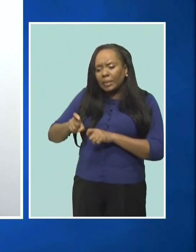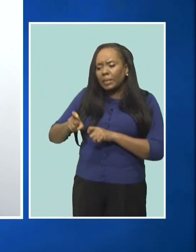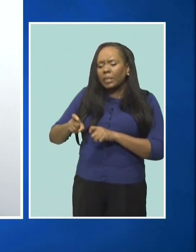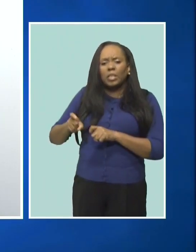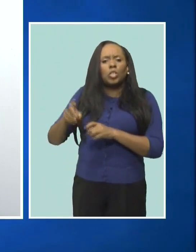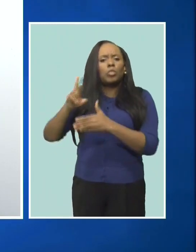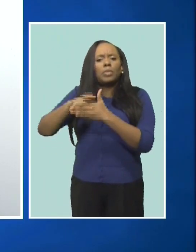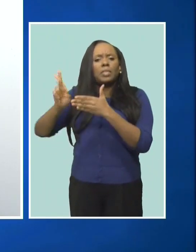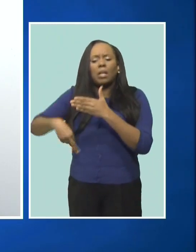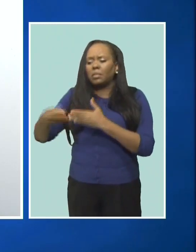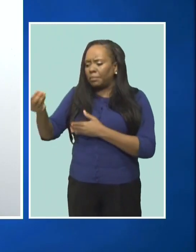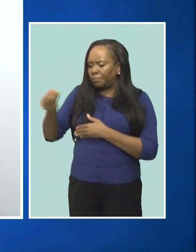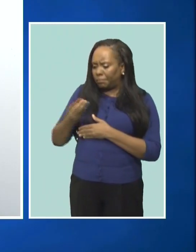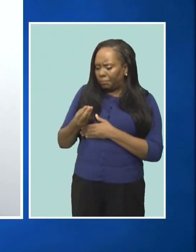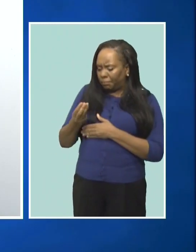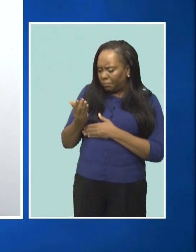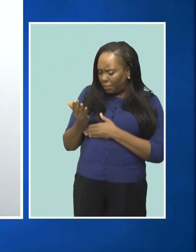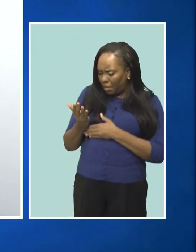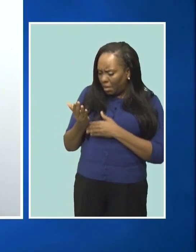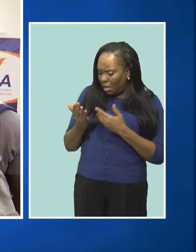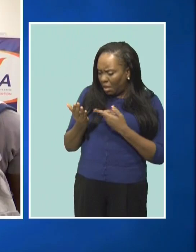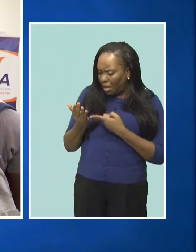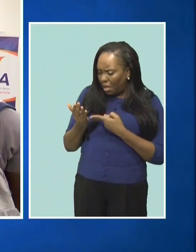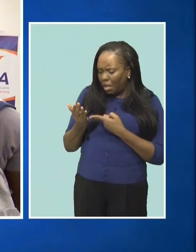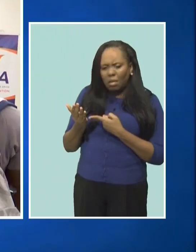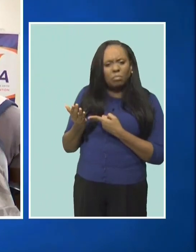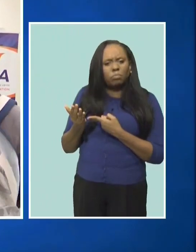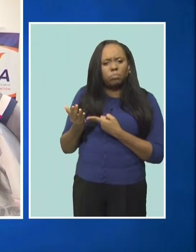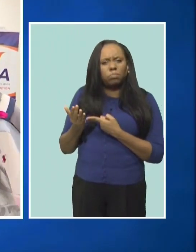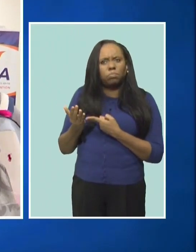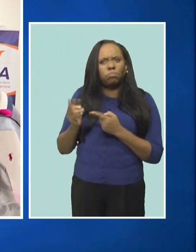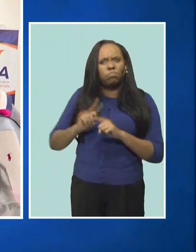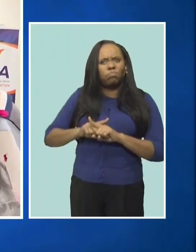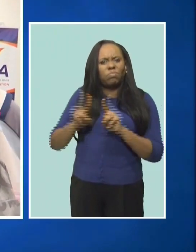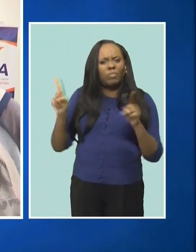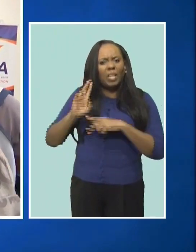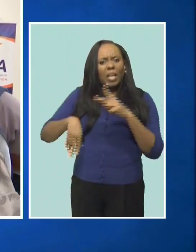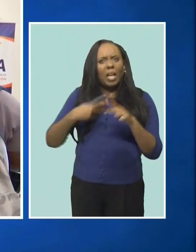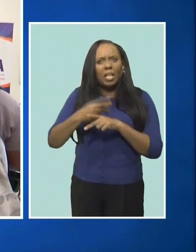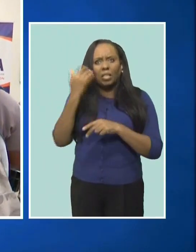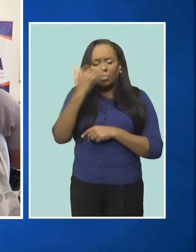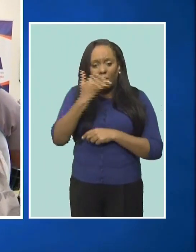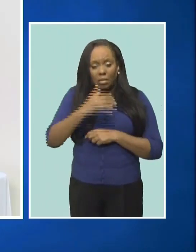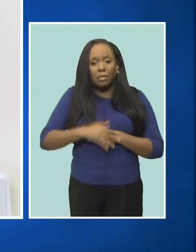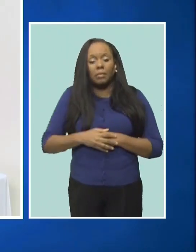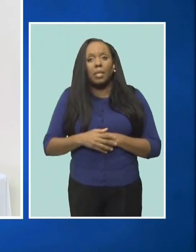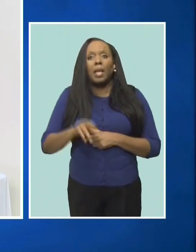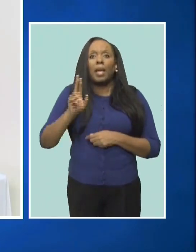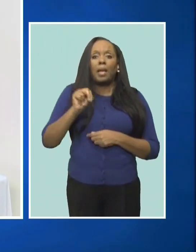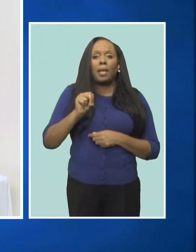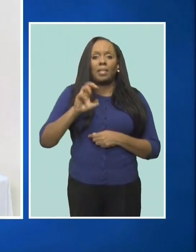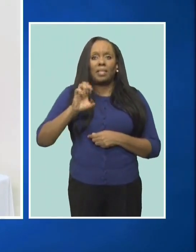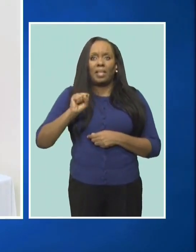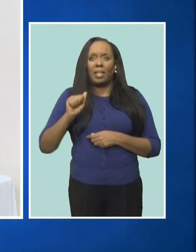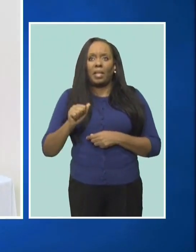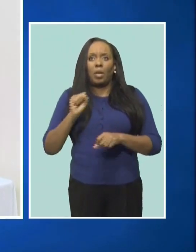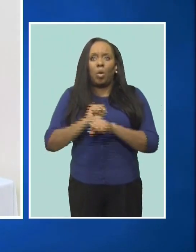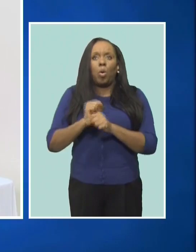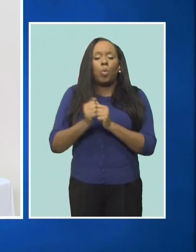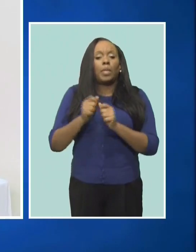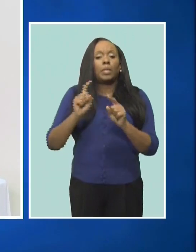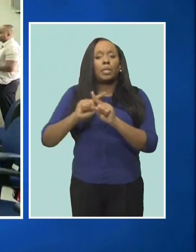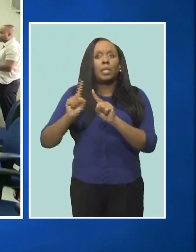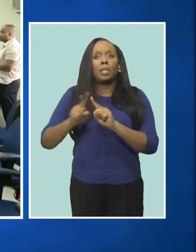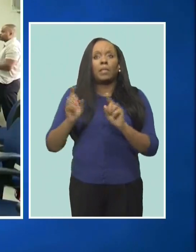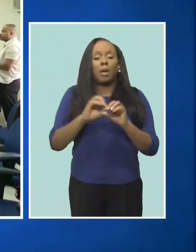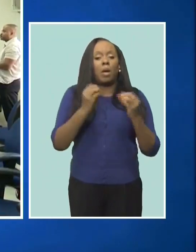information on non-traditional substances. The NCSA continues to work with organizations such as the Substance Abuse Foundation